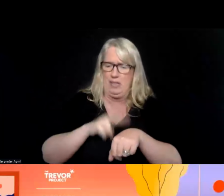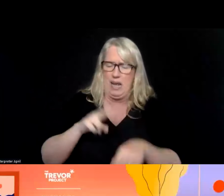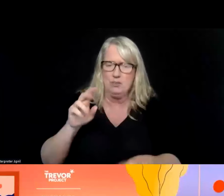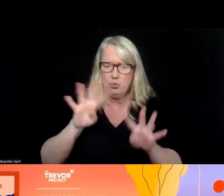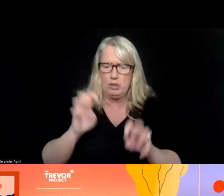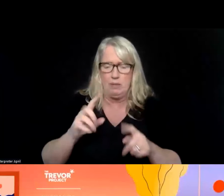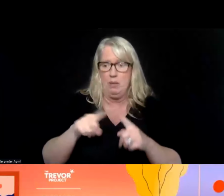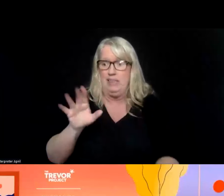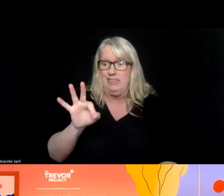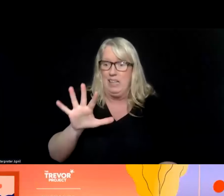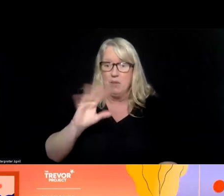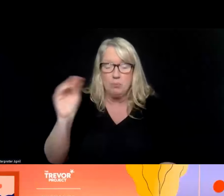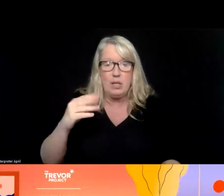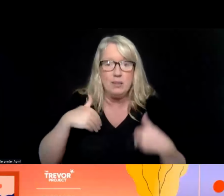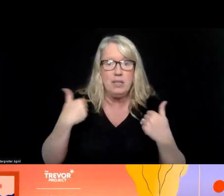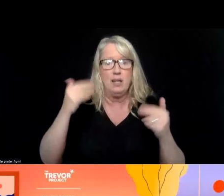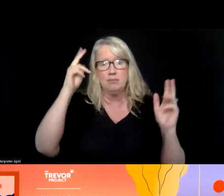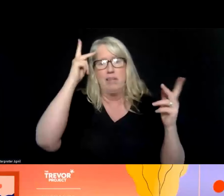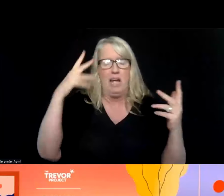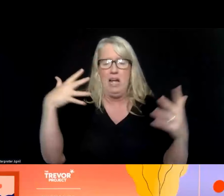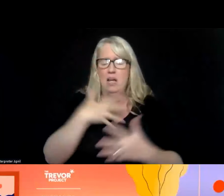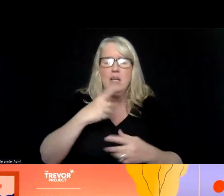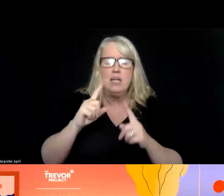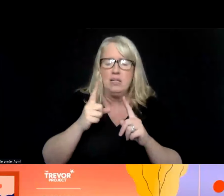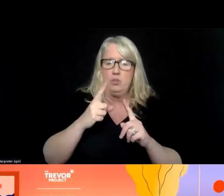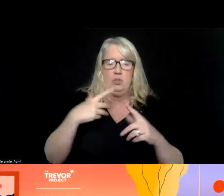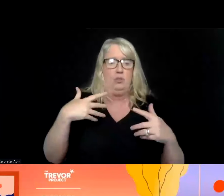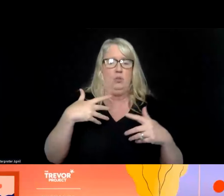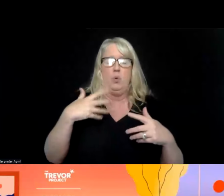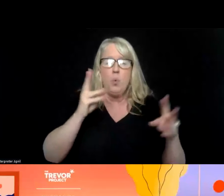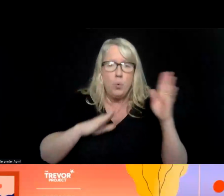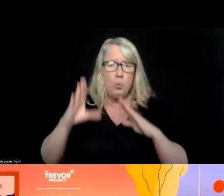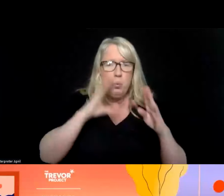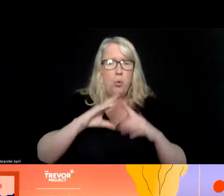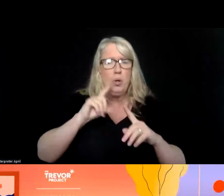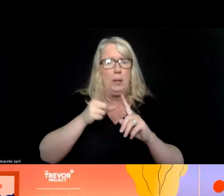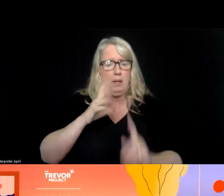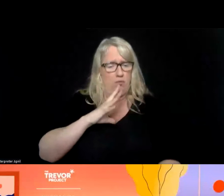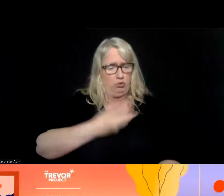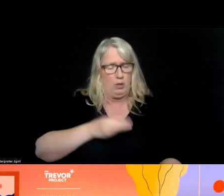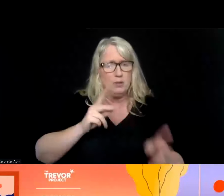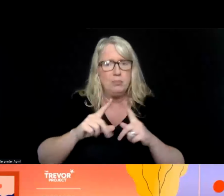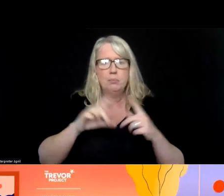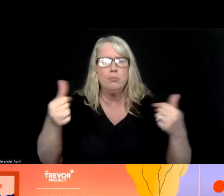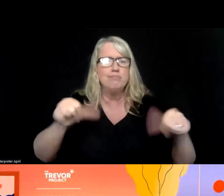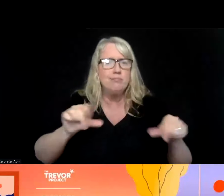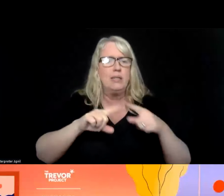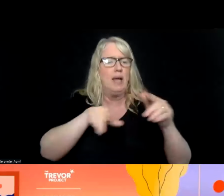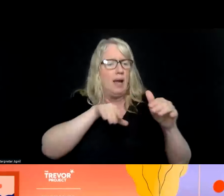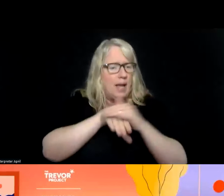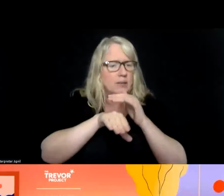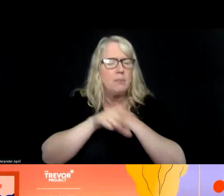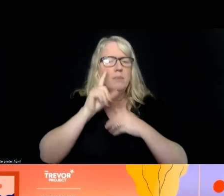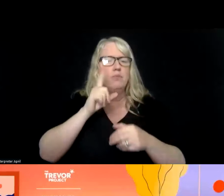93% of youth are worried about 93% of trans youth are worried about trans people being denied access to gender-affirming medical